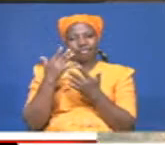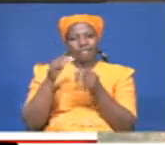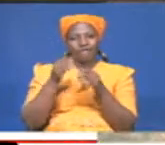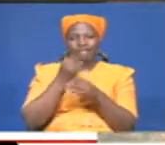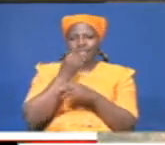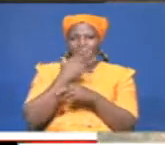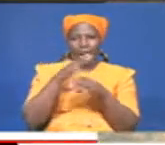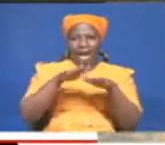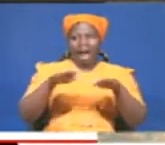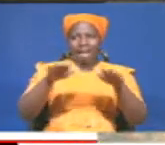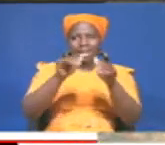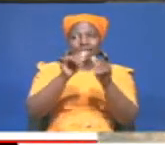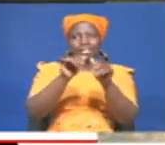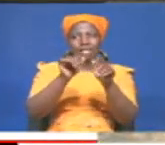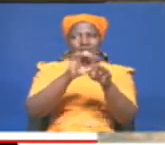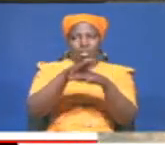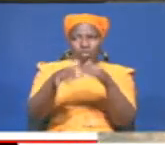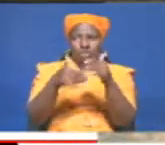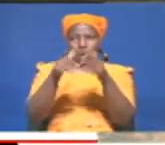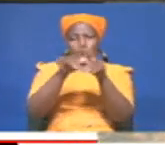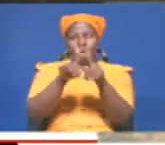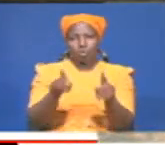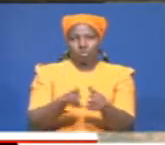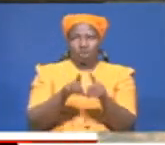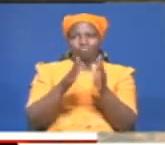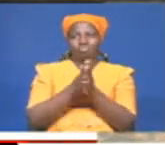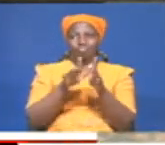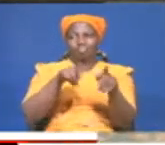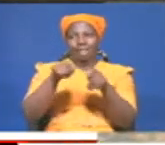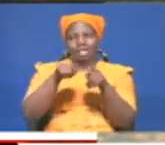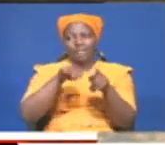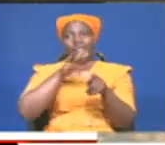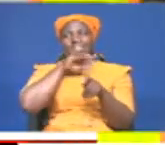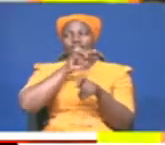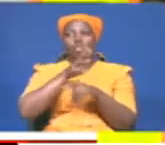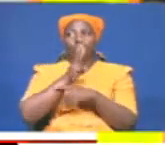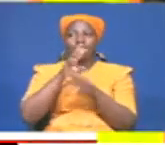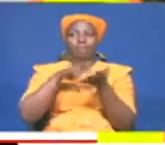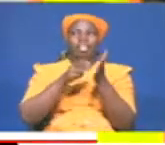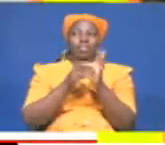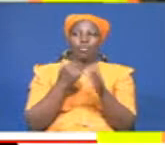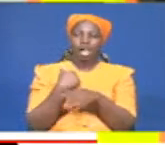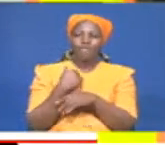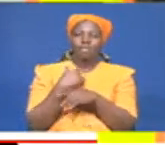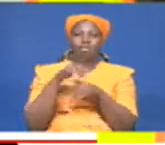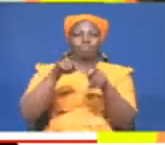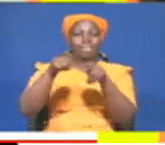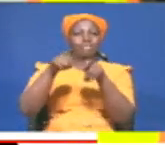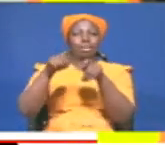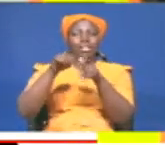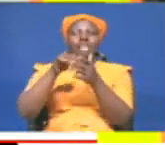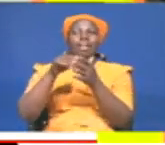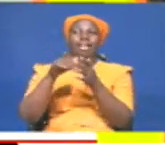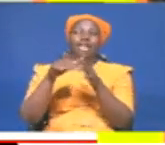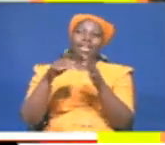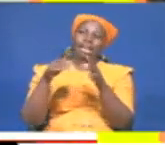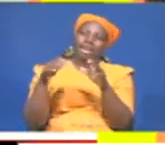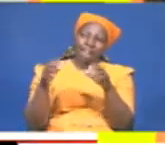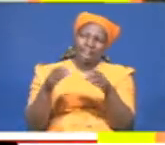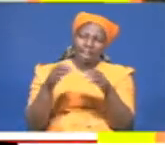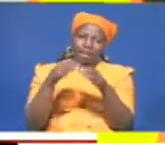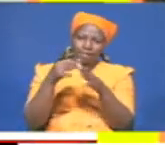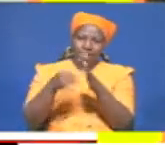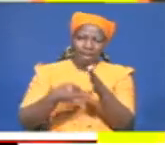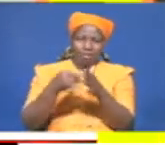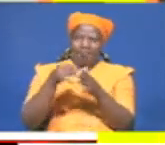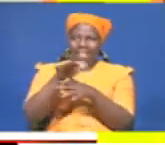sport fields. The managing of the sewage water means that we have a treatment plant for potable water. All the also